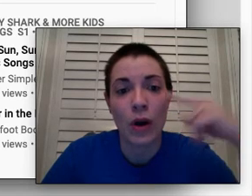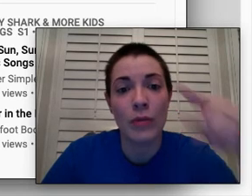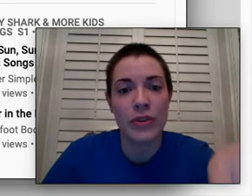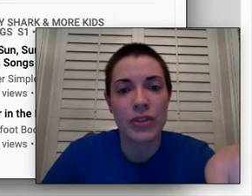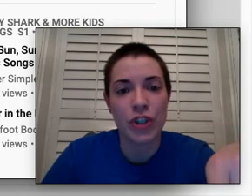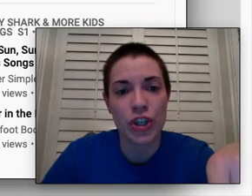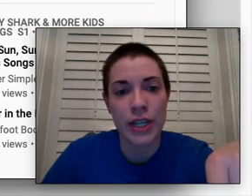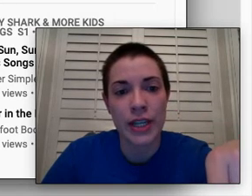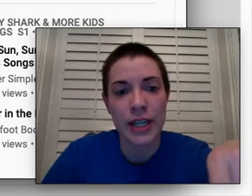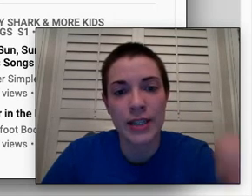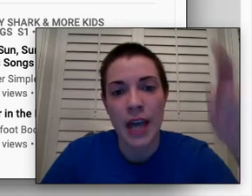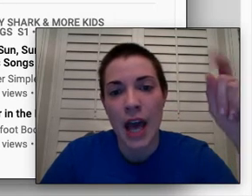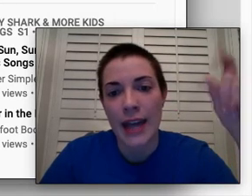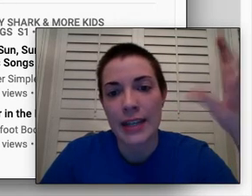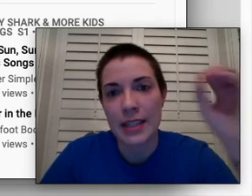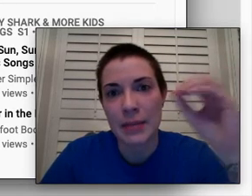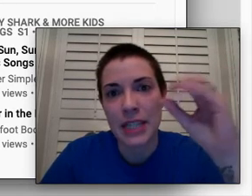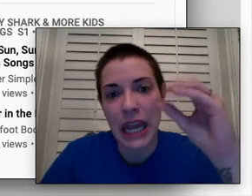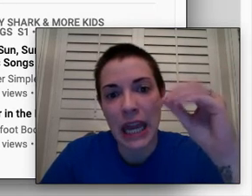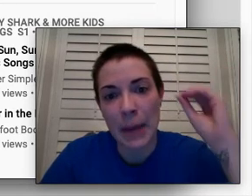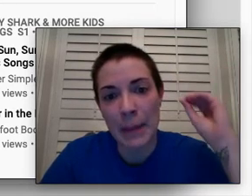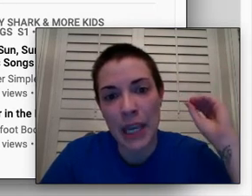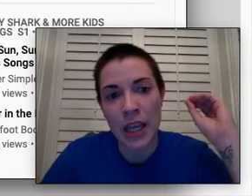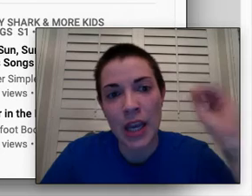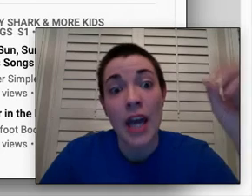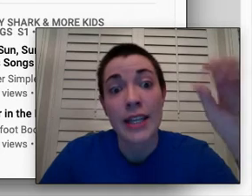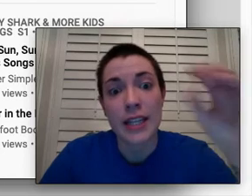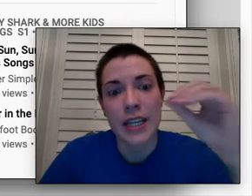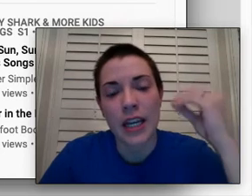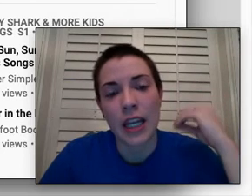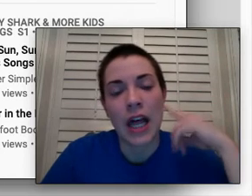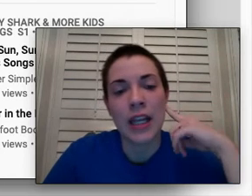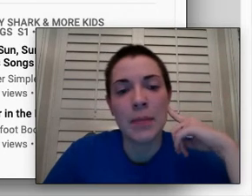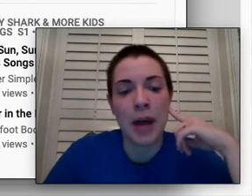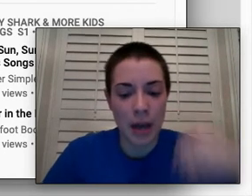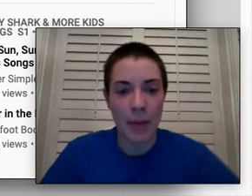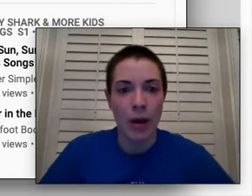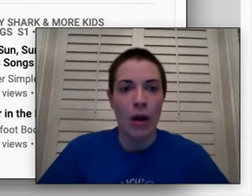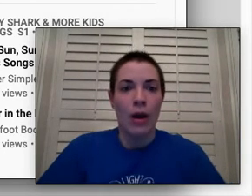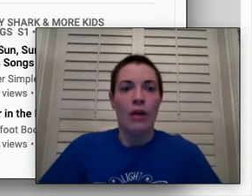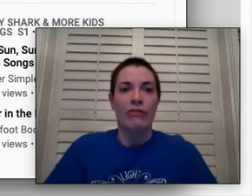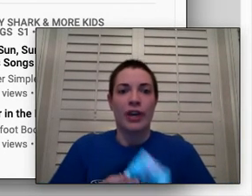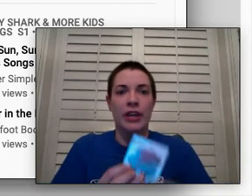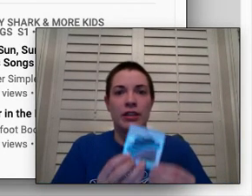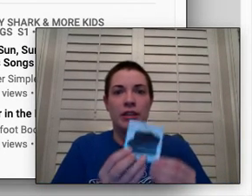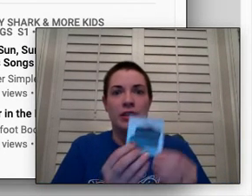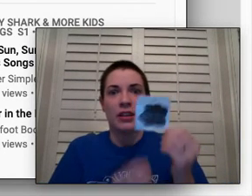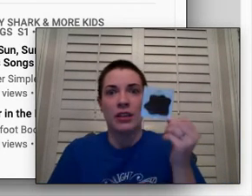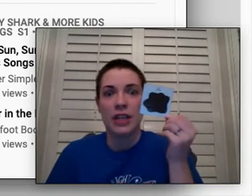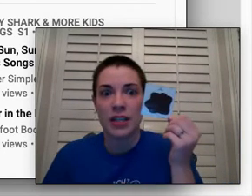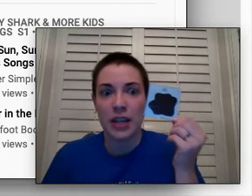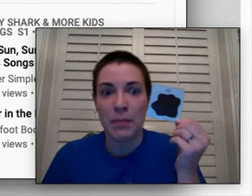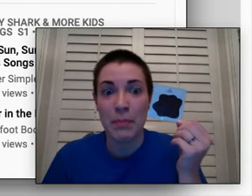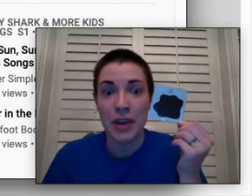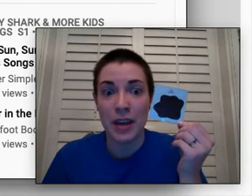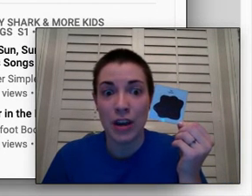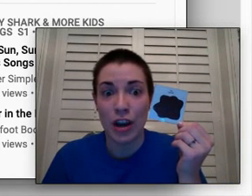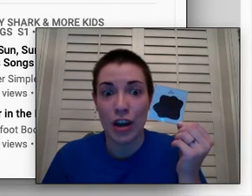Oh, there's the cheese and some salami. He's gonna eat a lollipop. Friends, he's